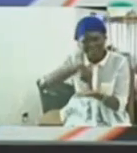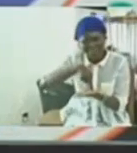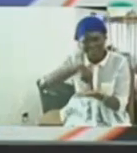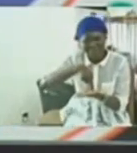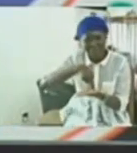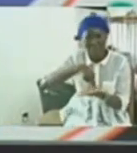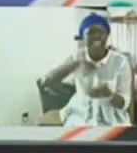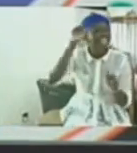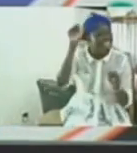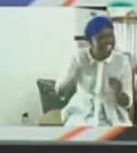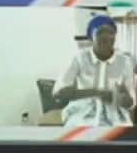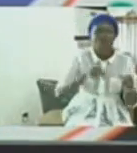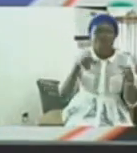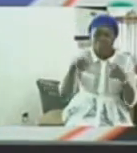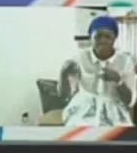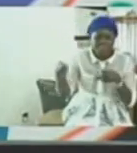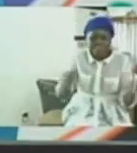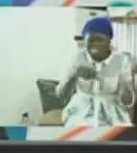Everyone.